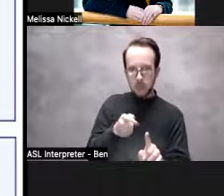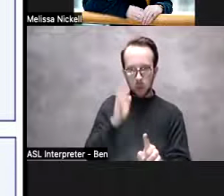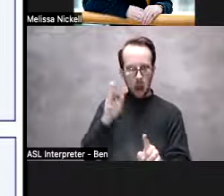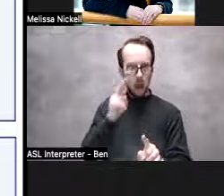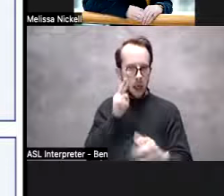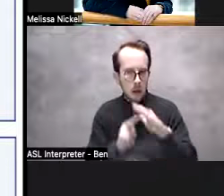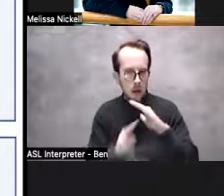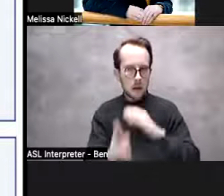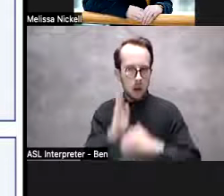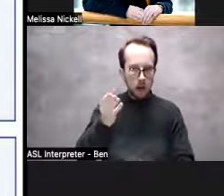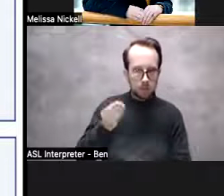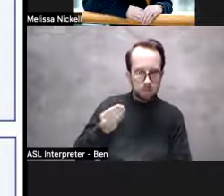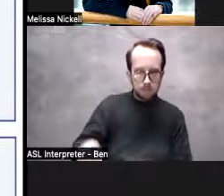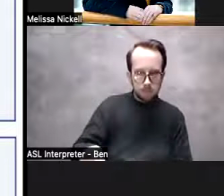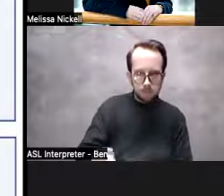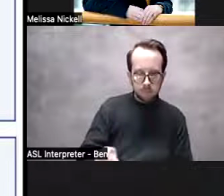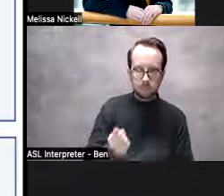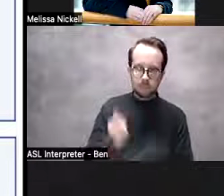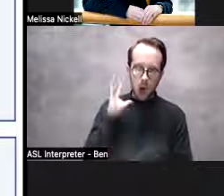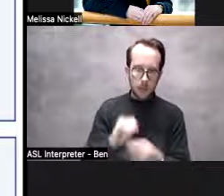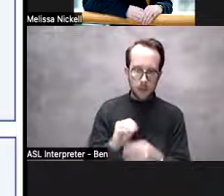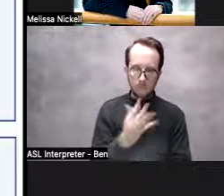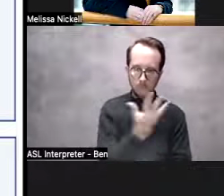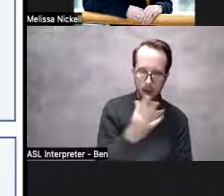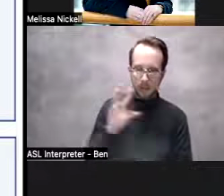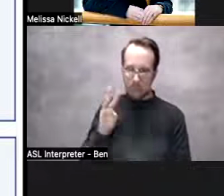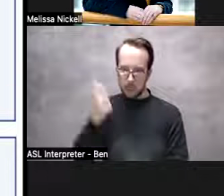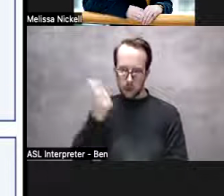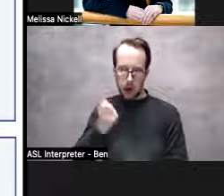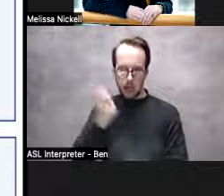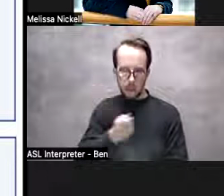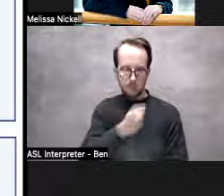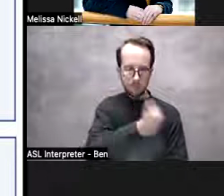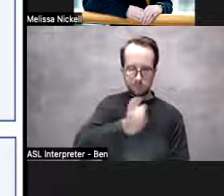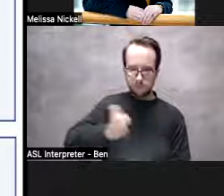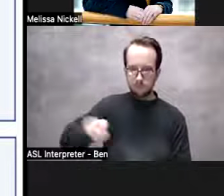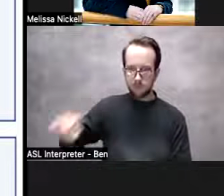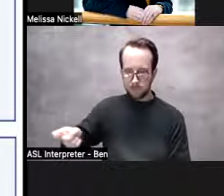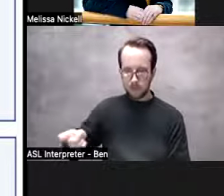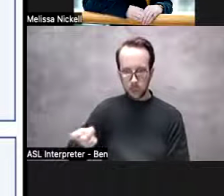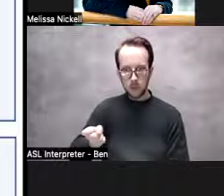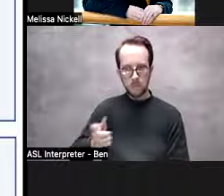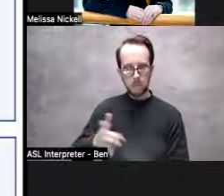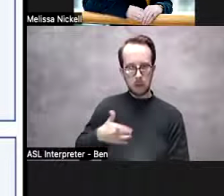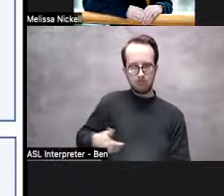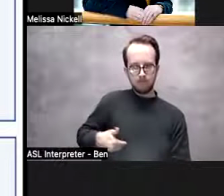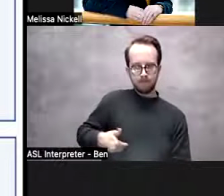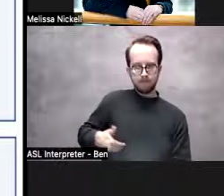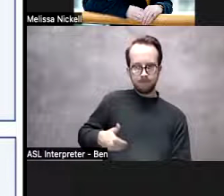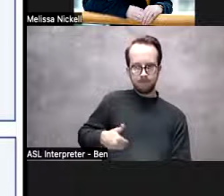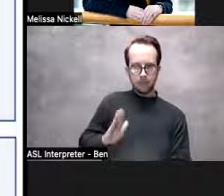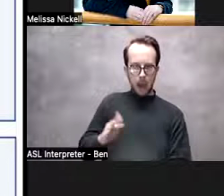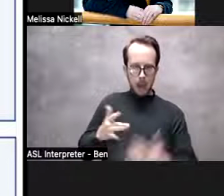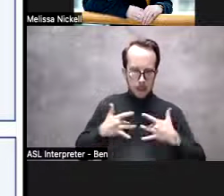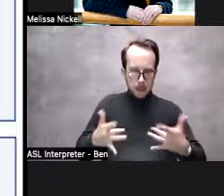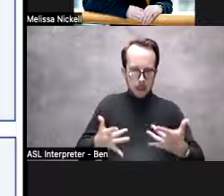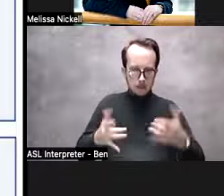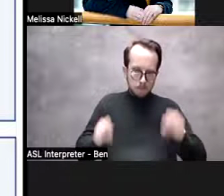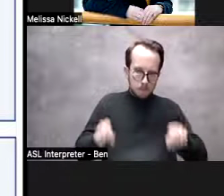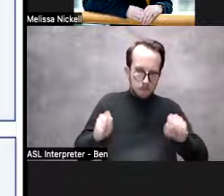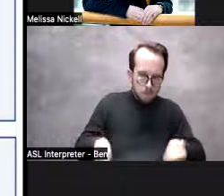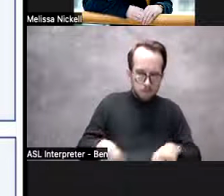fund 5 to 6 grants. So you get an idea here of really what the likelihood of funding might be based on how